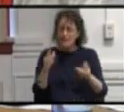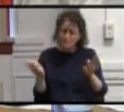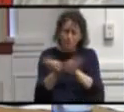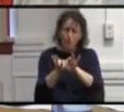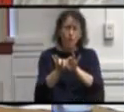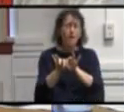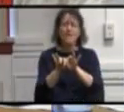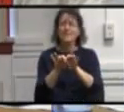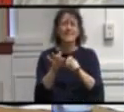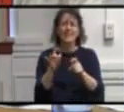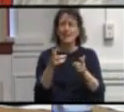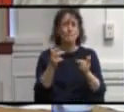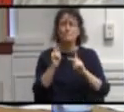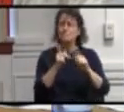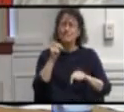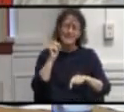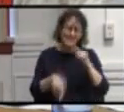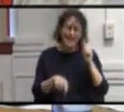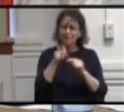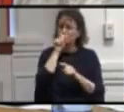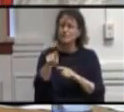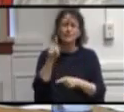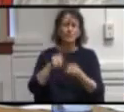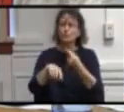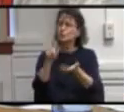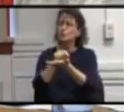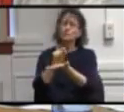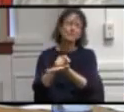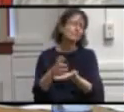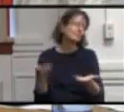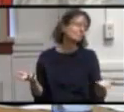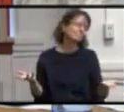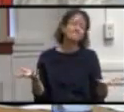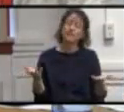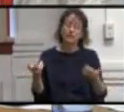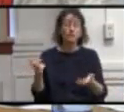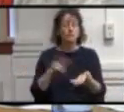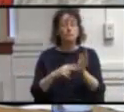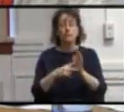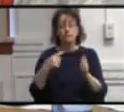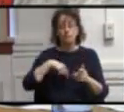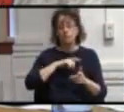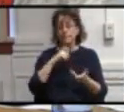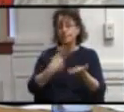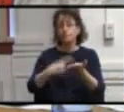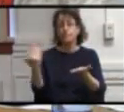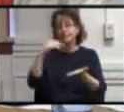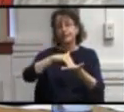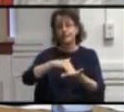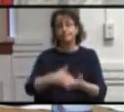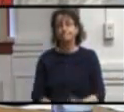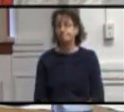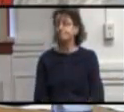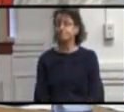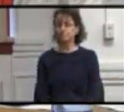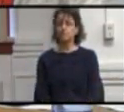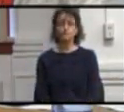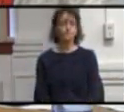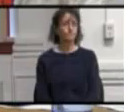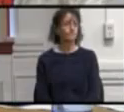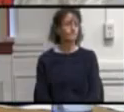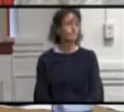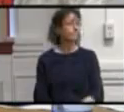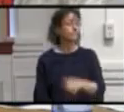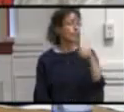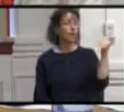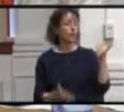it. And so we'll probably be taking that up again sometime in the future. Yep. Anybody else about the town manager